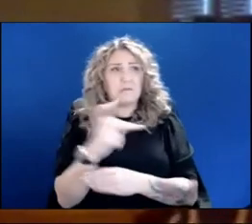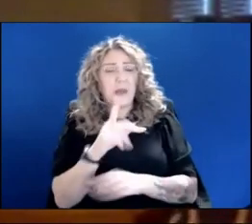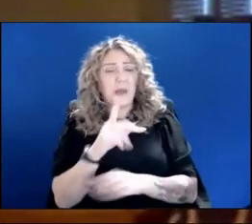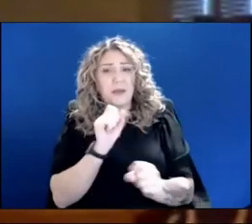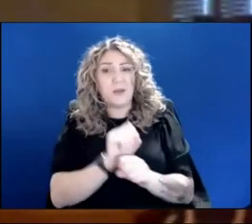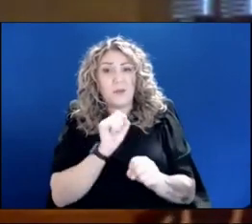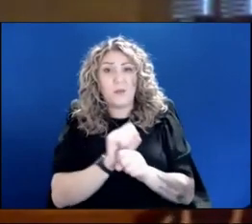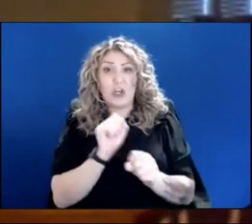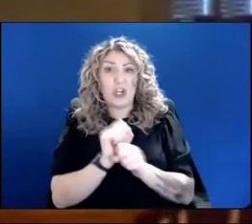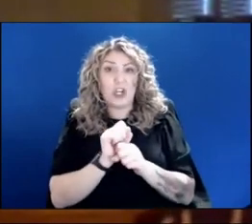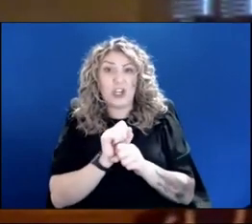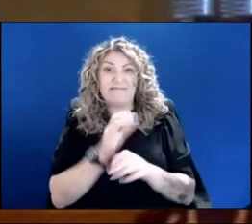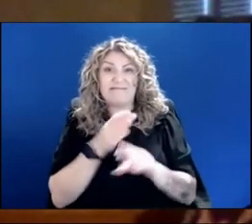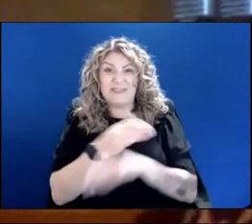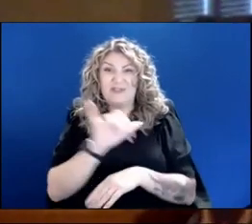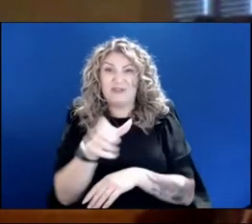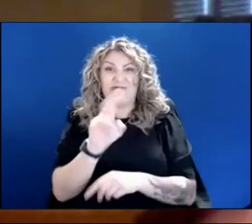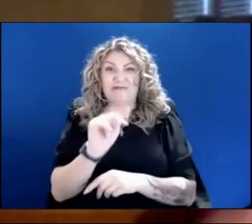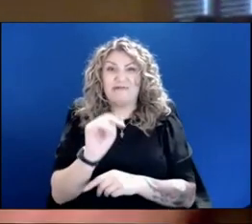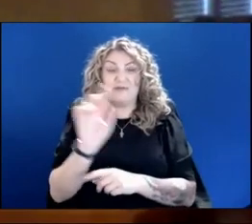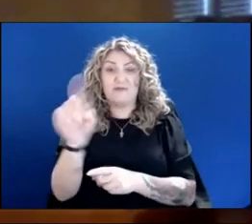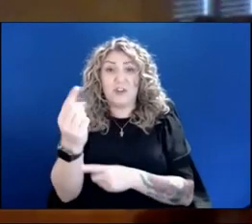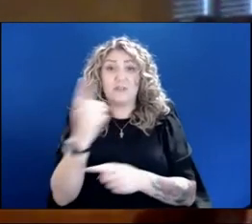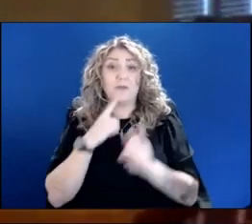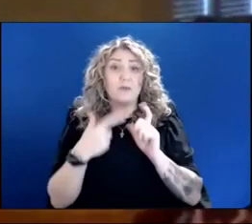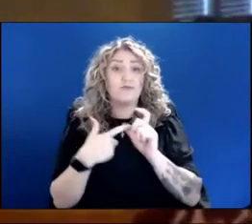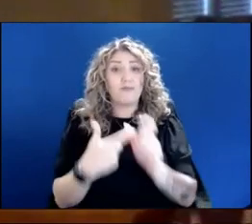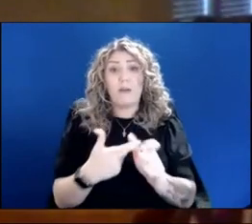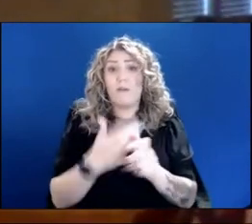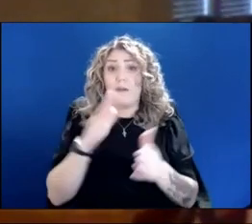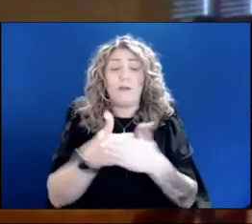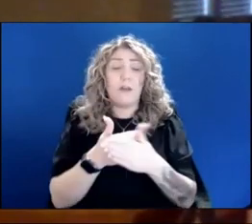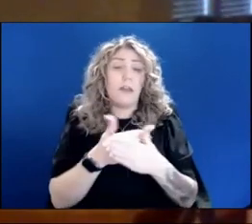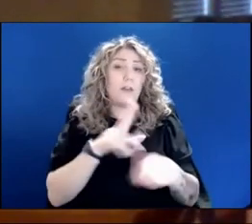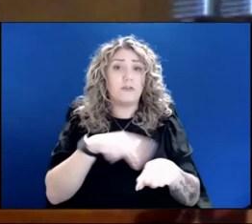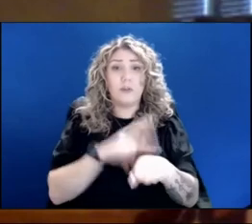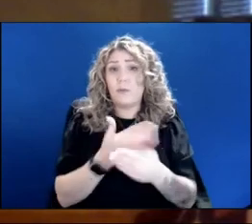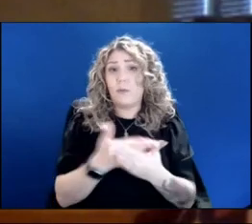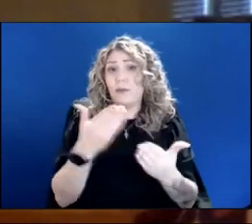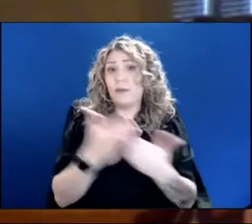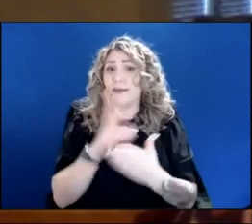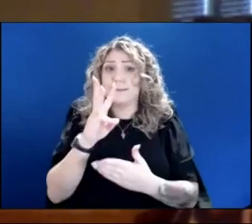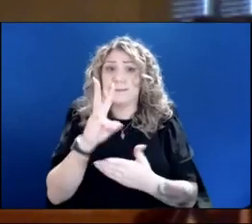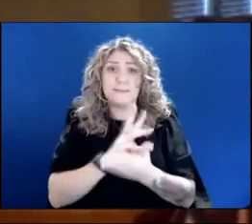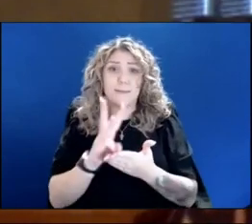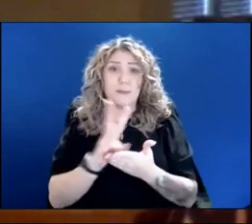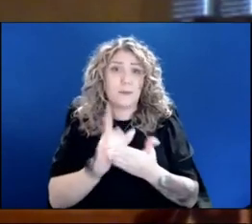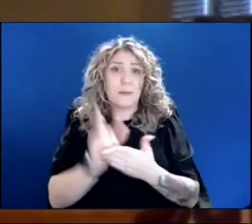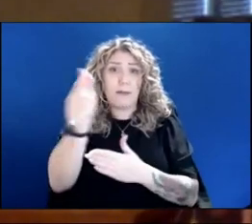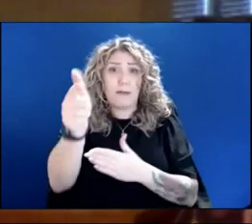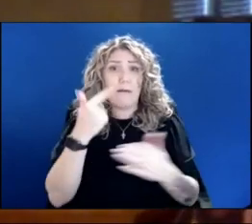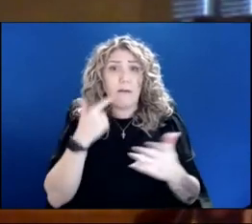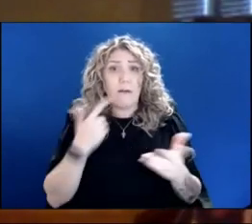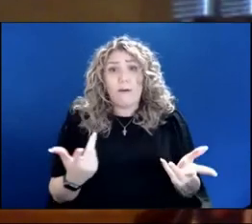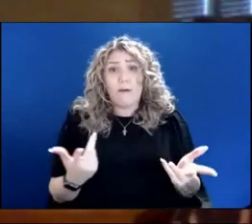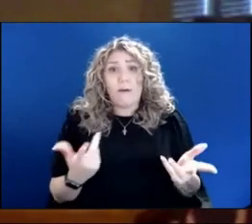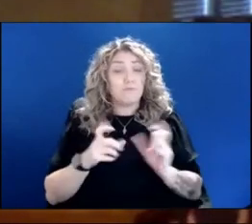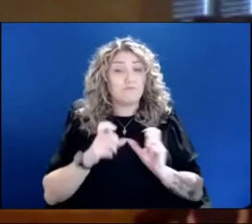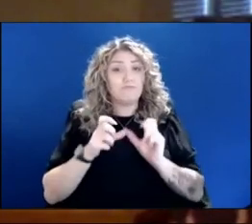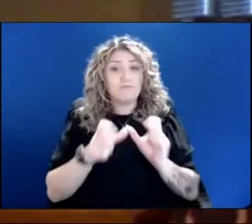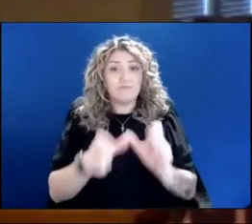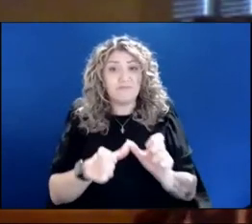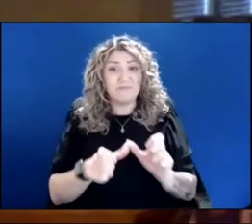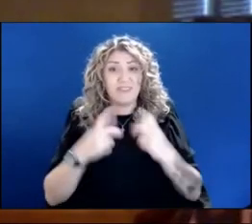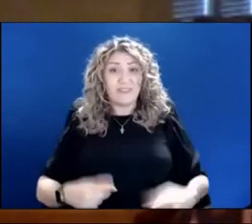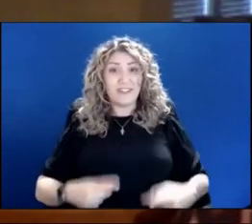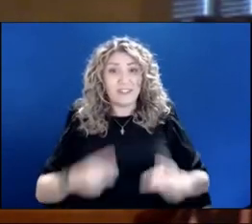year. So I was back to running and doing all the normal things 6 weeks out, and just kind of continued that. And physically, it's been